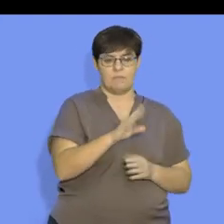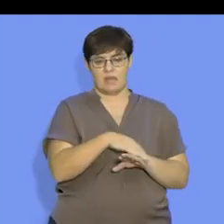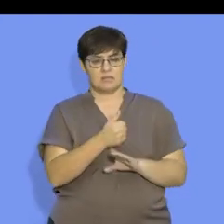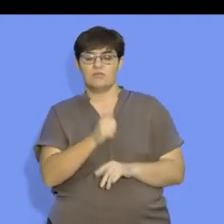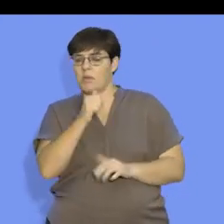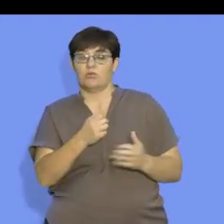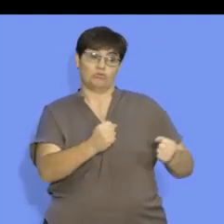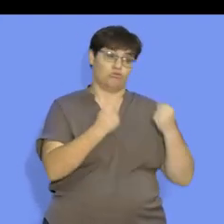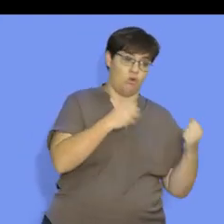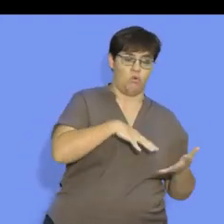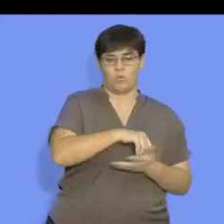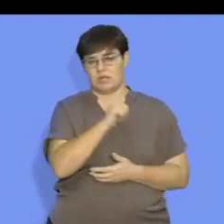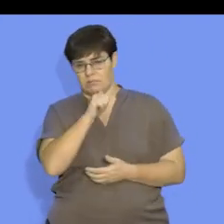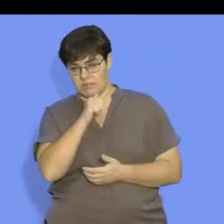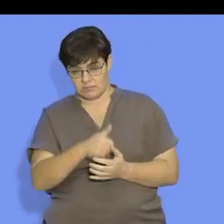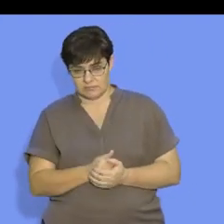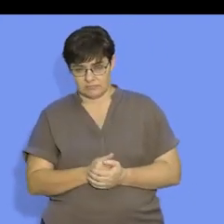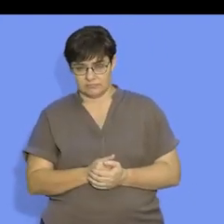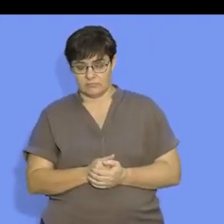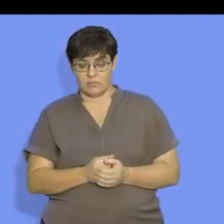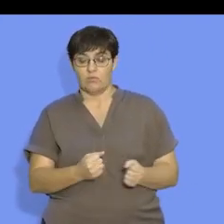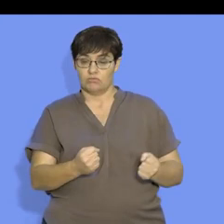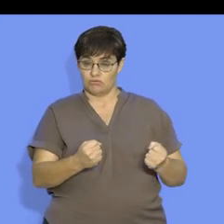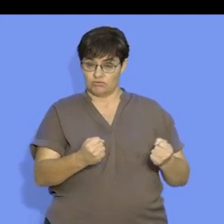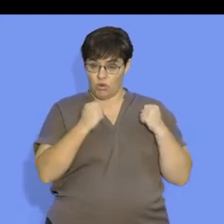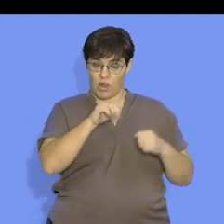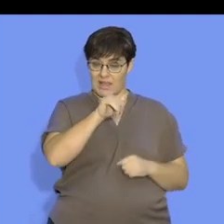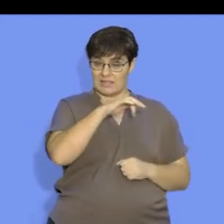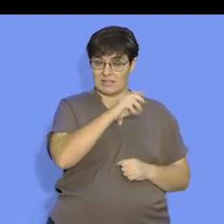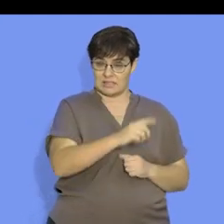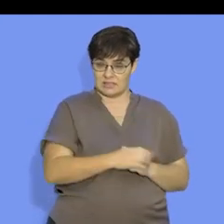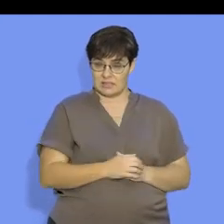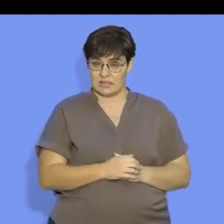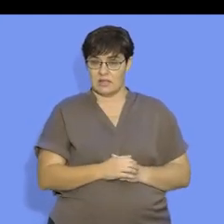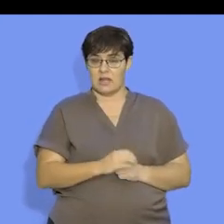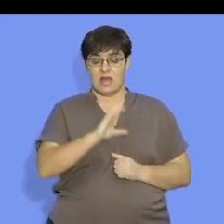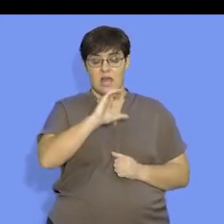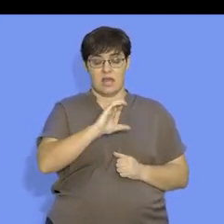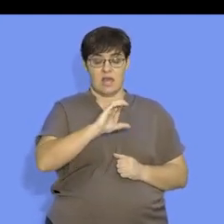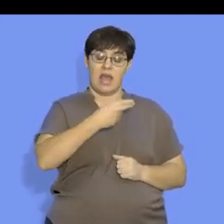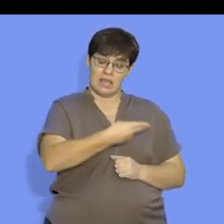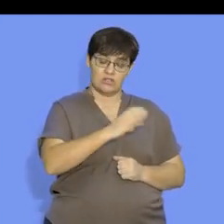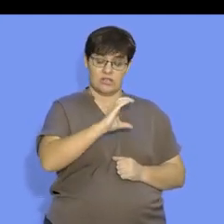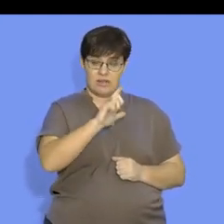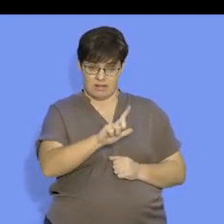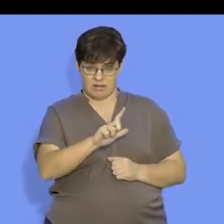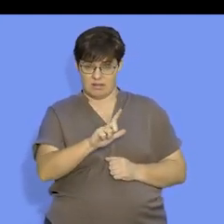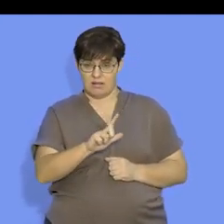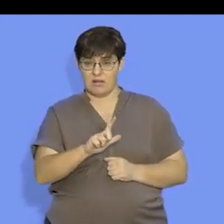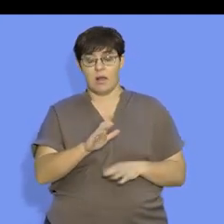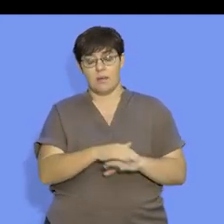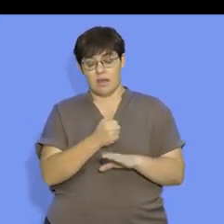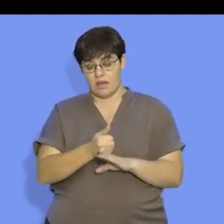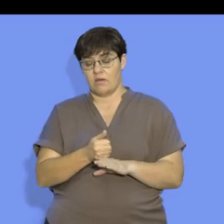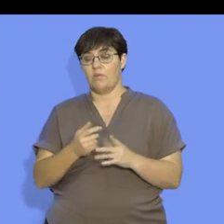and a base. Be it strong or weak, it certainly doesn't matter. So a strong acid, in this case, which is HCl, reacts with a